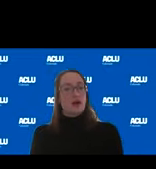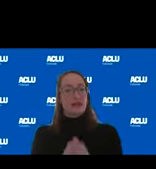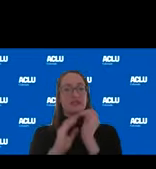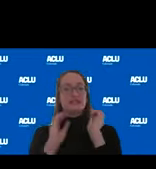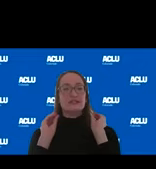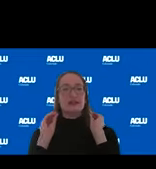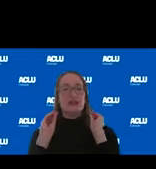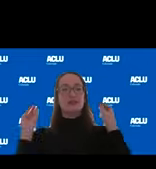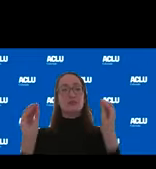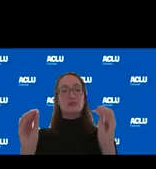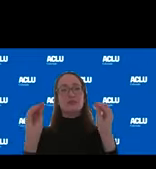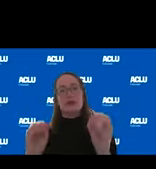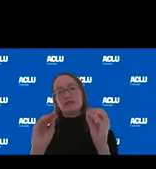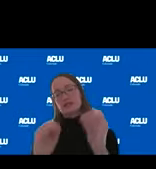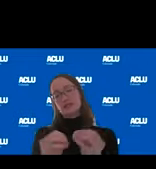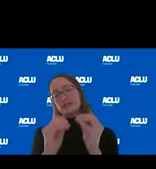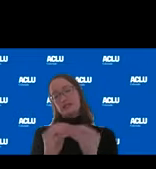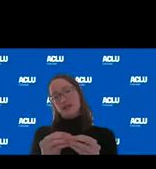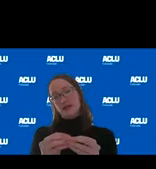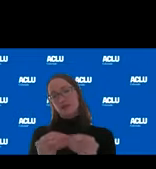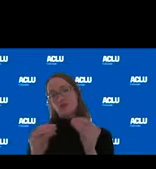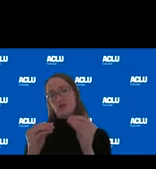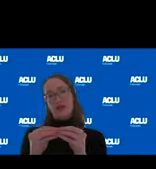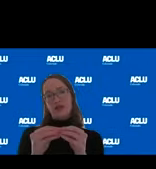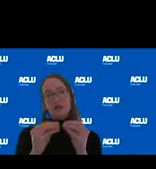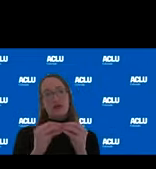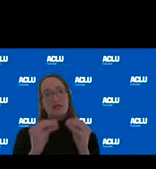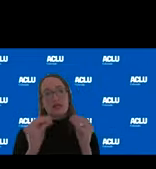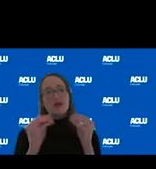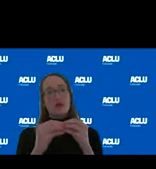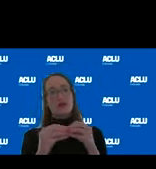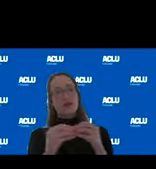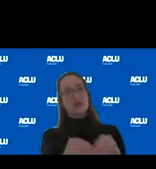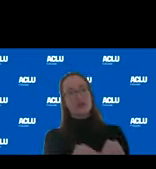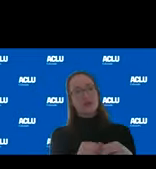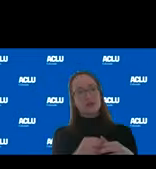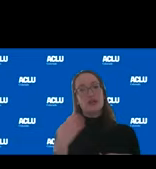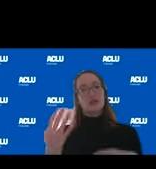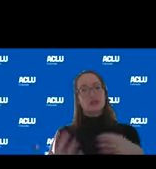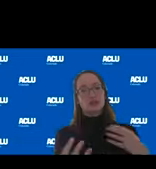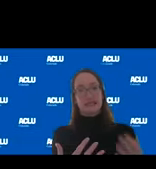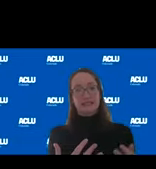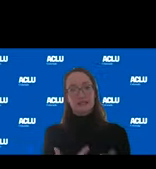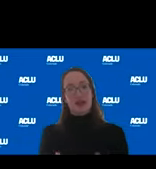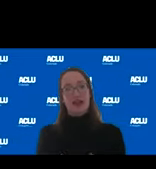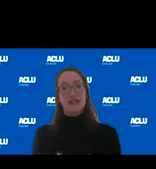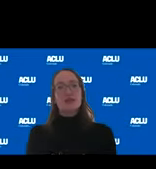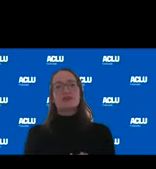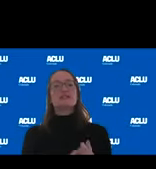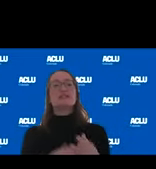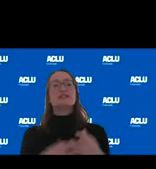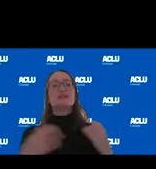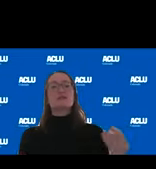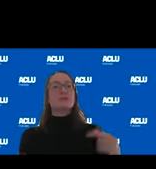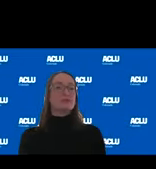Okay, so this is super important to understand when we're talking about COVID concerns, which is the next slide. So what's